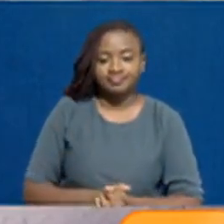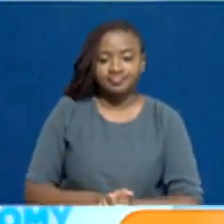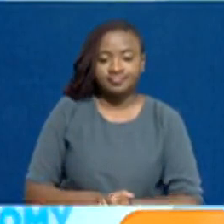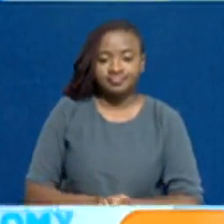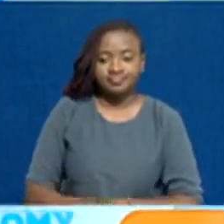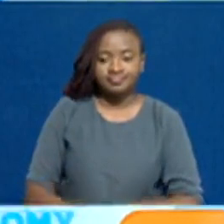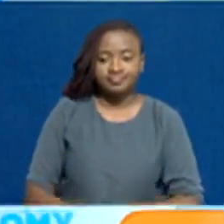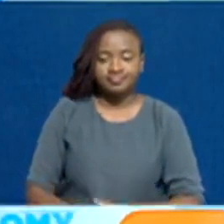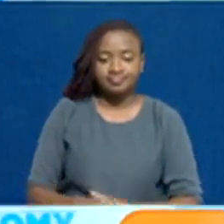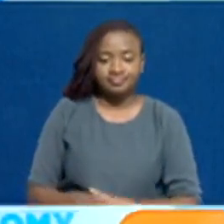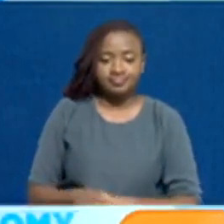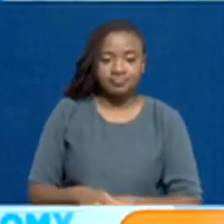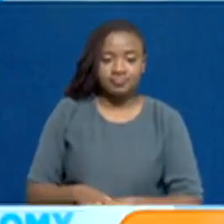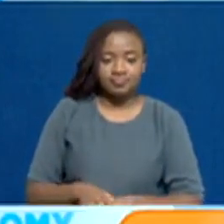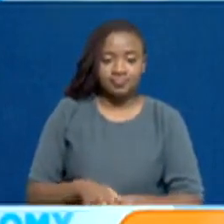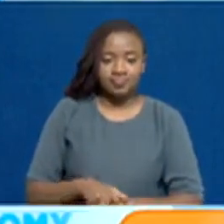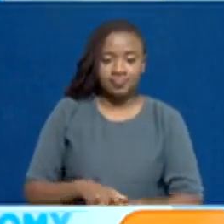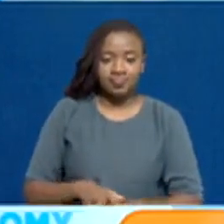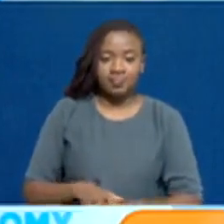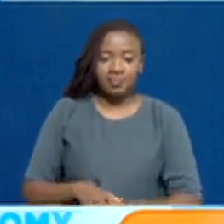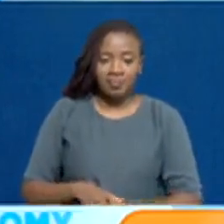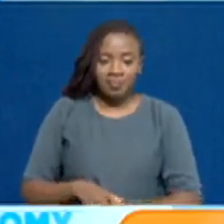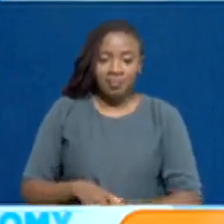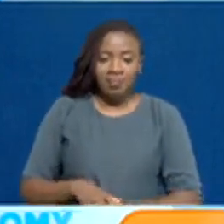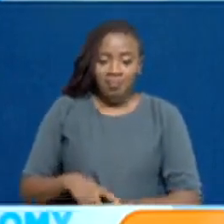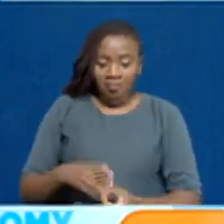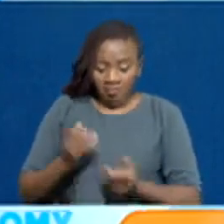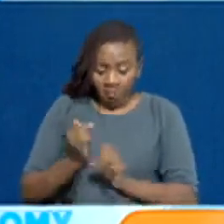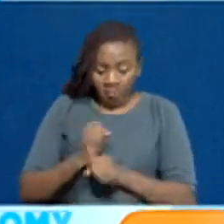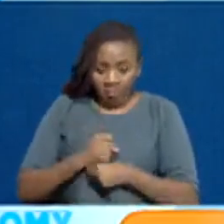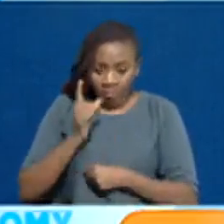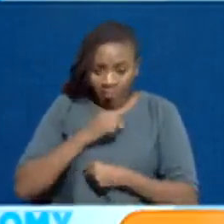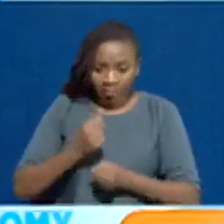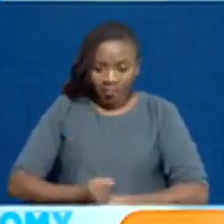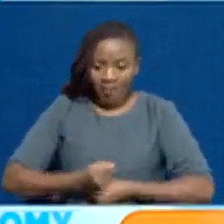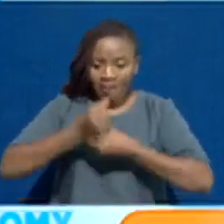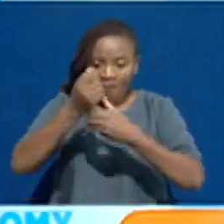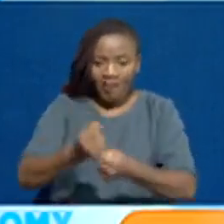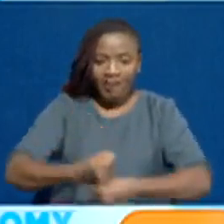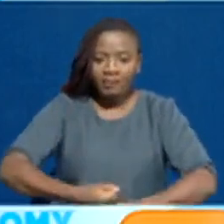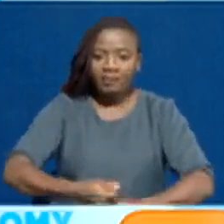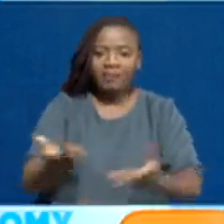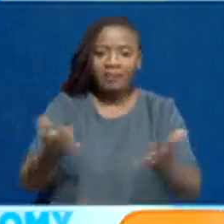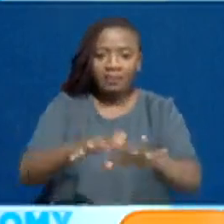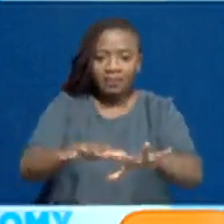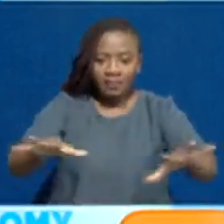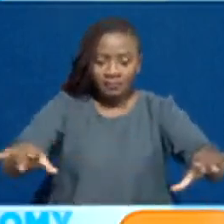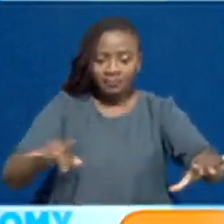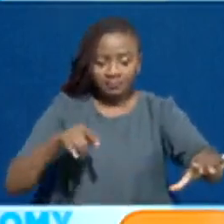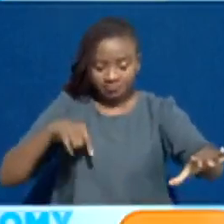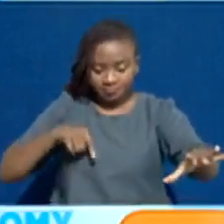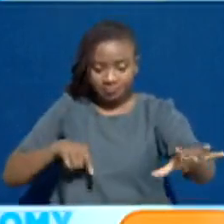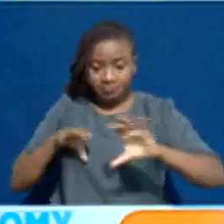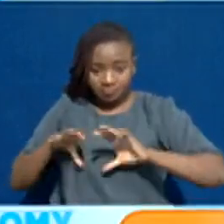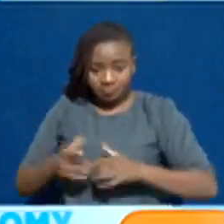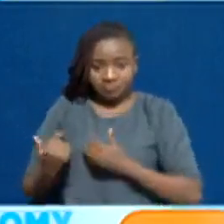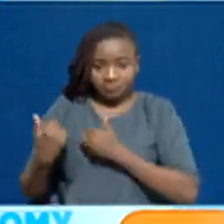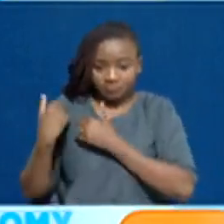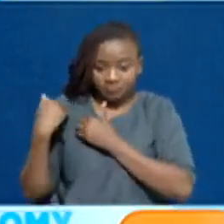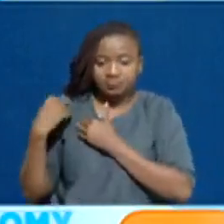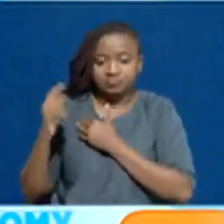So the assumption is that what is put out into the market, the producer responsibility organization is supposed to endeavor to collect as much